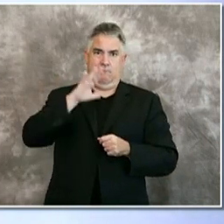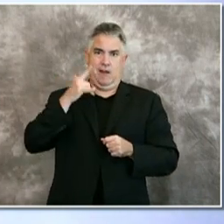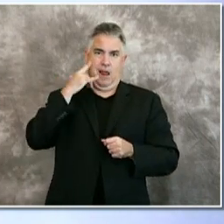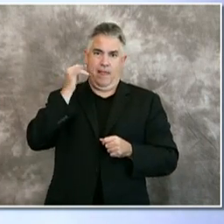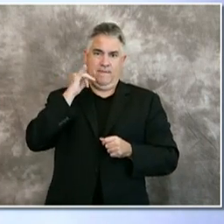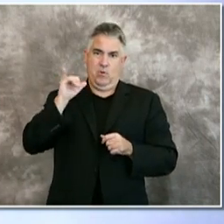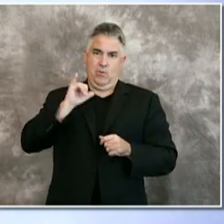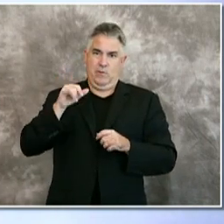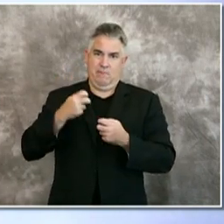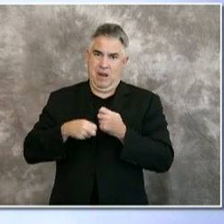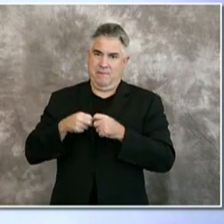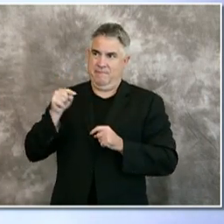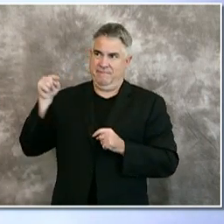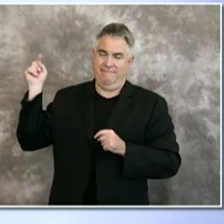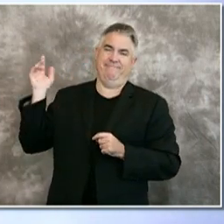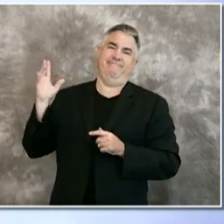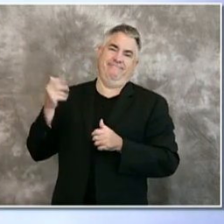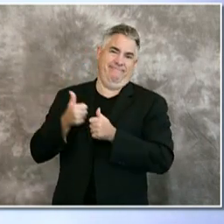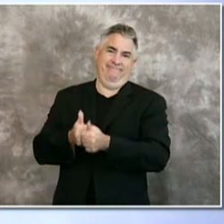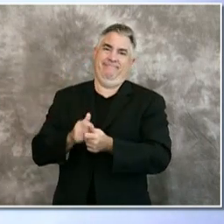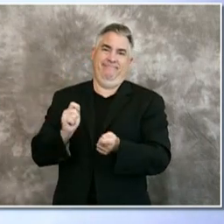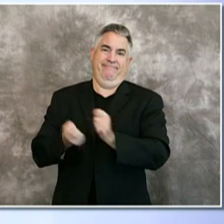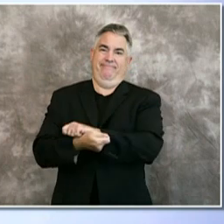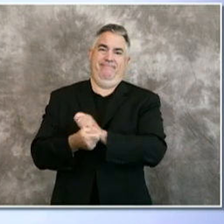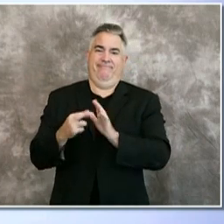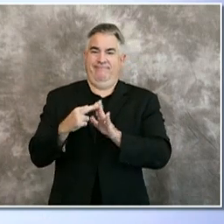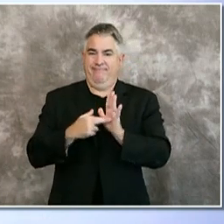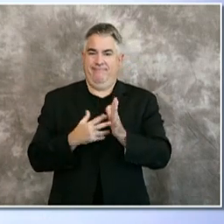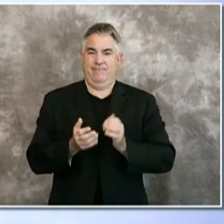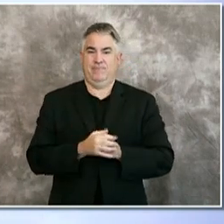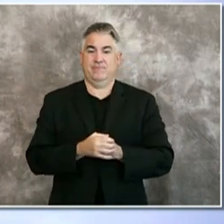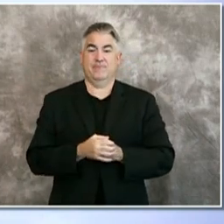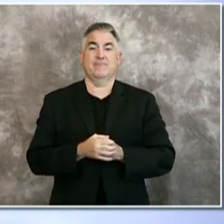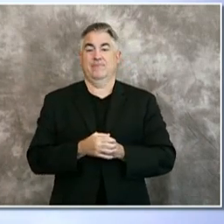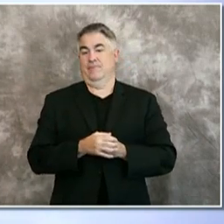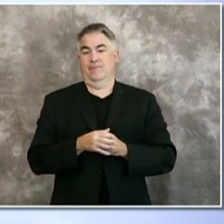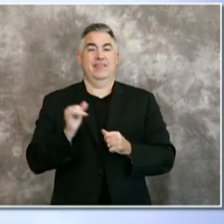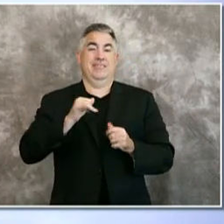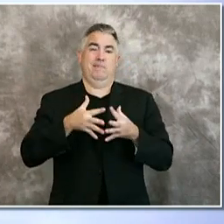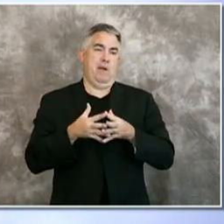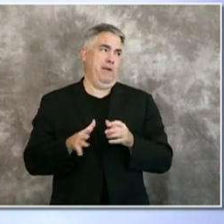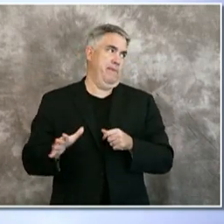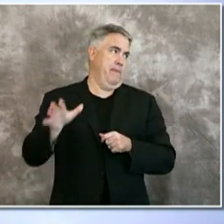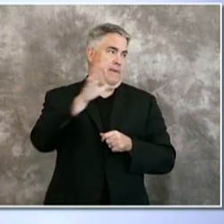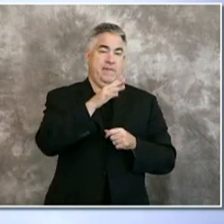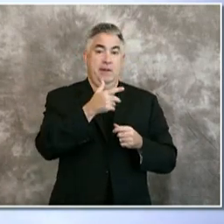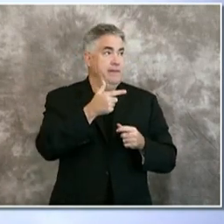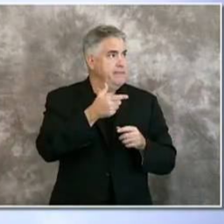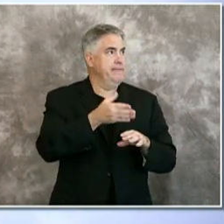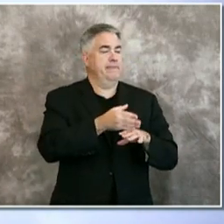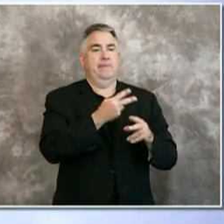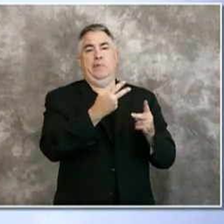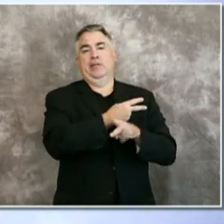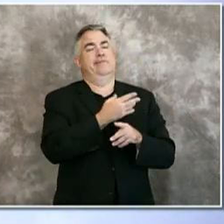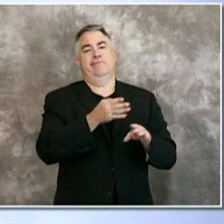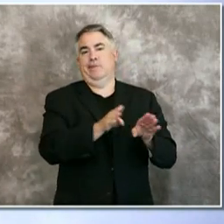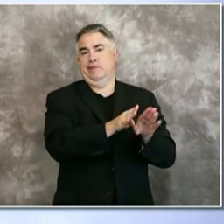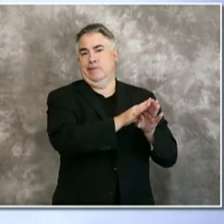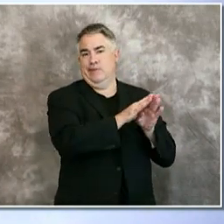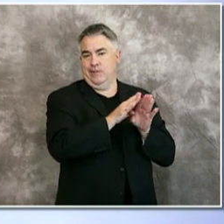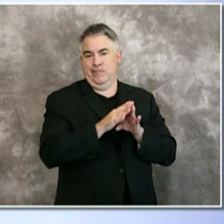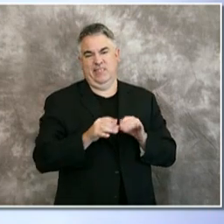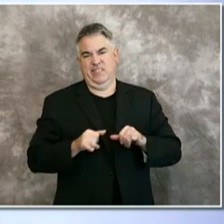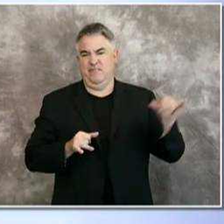and countless other states throughout the United States are in a similar situation where they are dialing back or